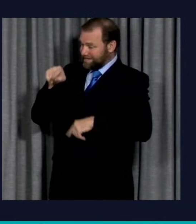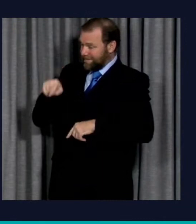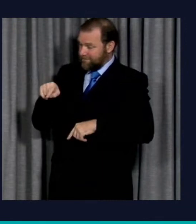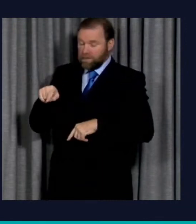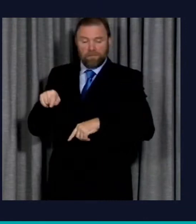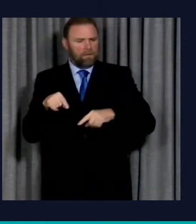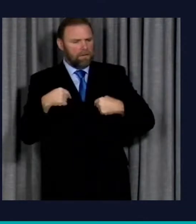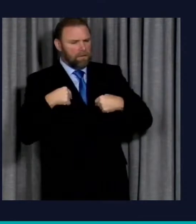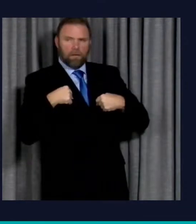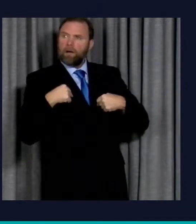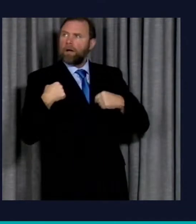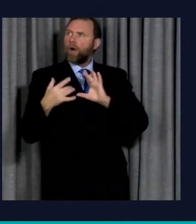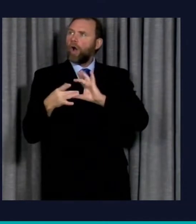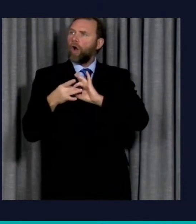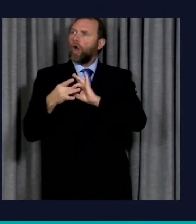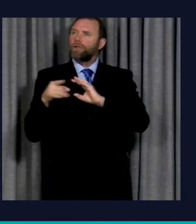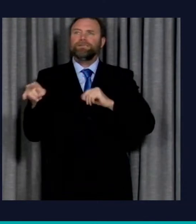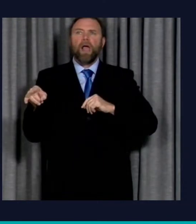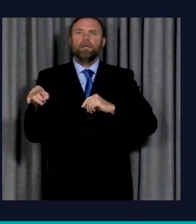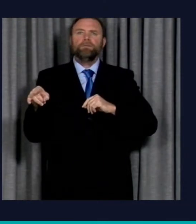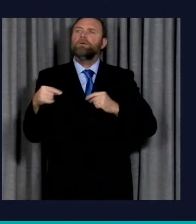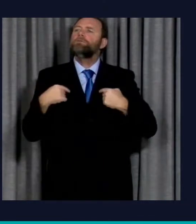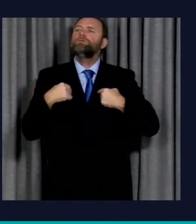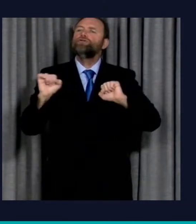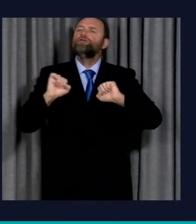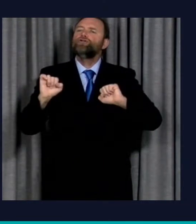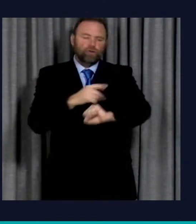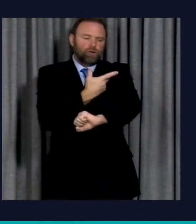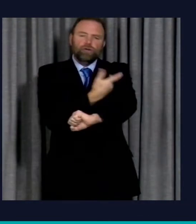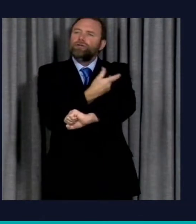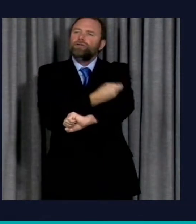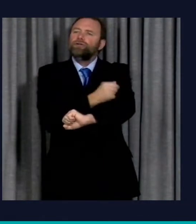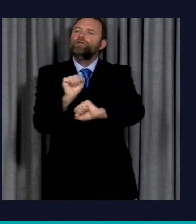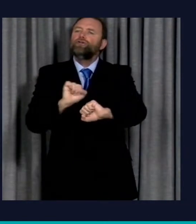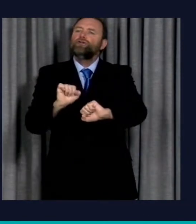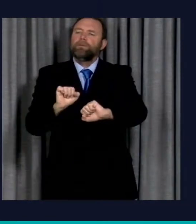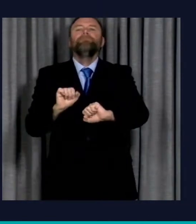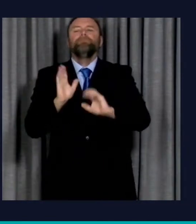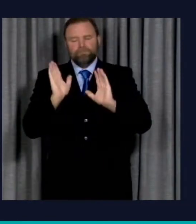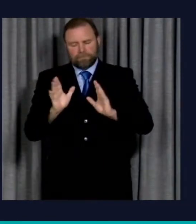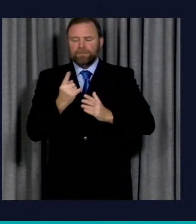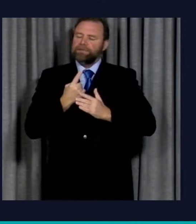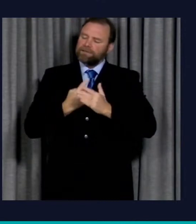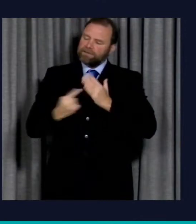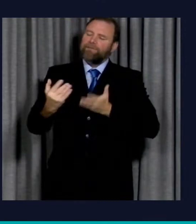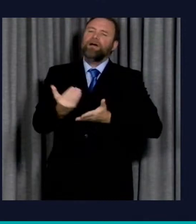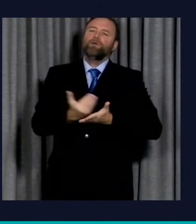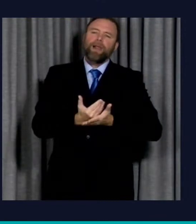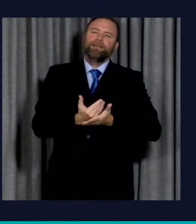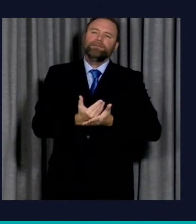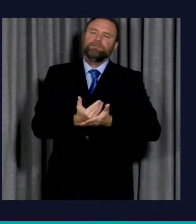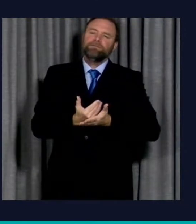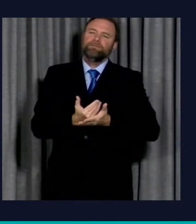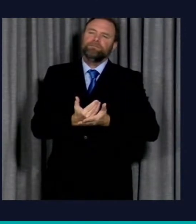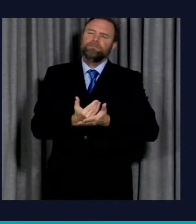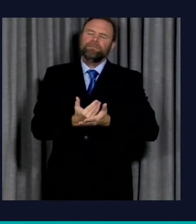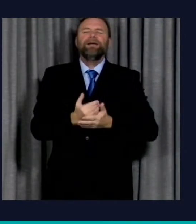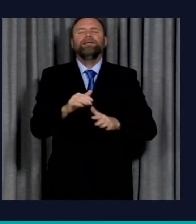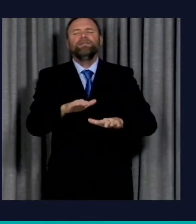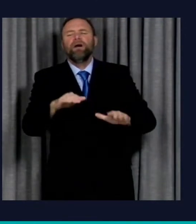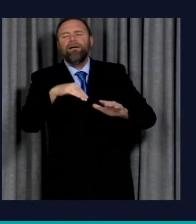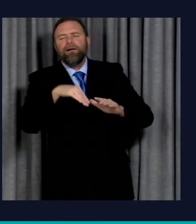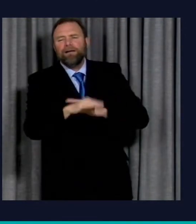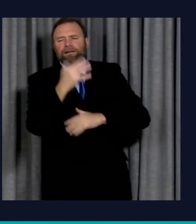someone who has COVID, then you must self-isolate. children under the age of 5 are exempt